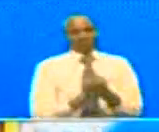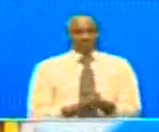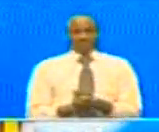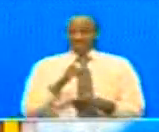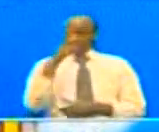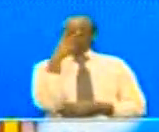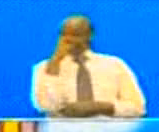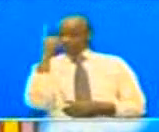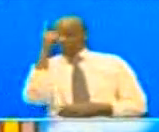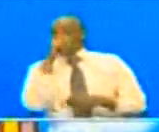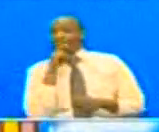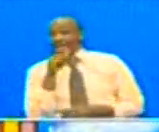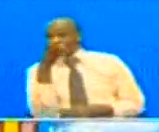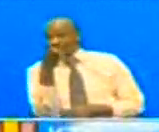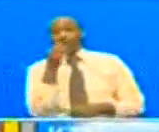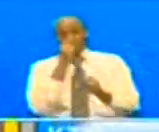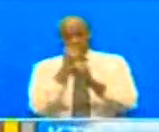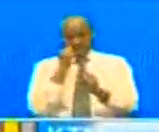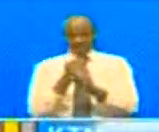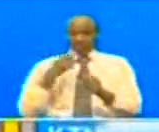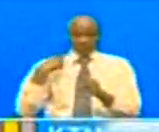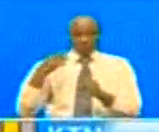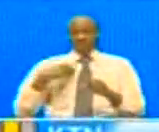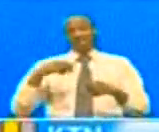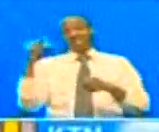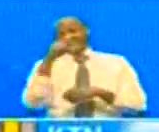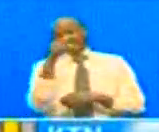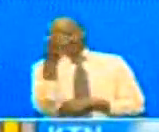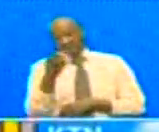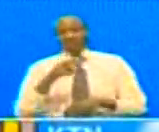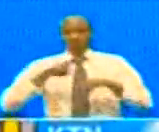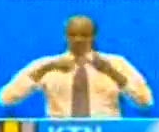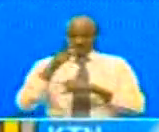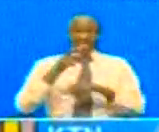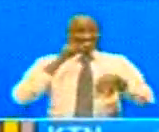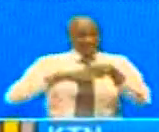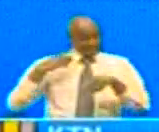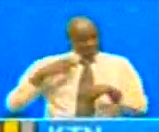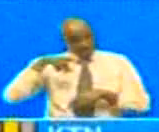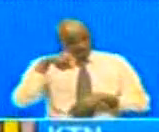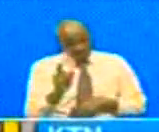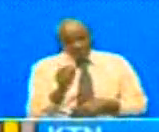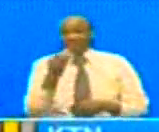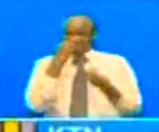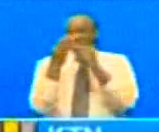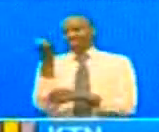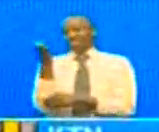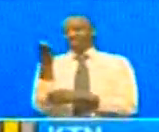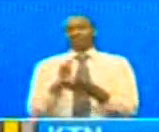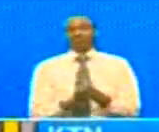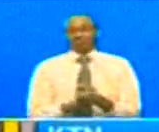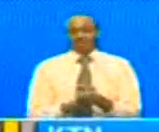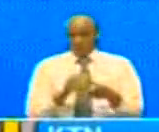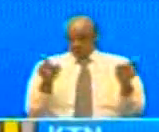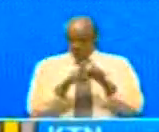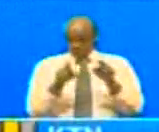the suspects is one man who worked in a hotel in Garissa town, where the attackers who invaded the university allegedly took their meals. Also